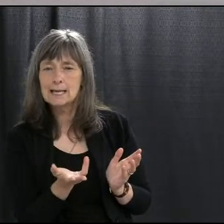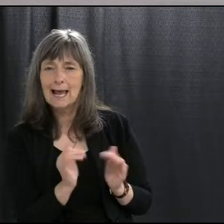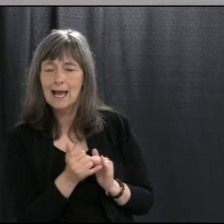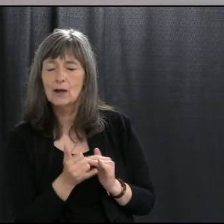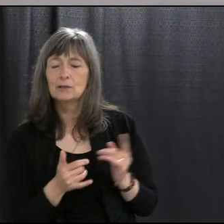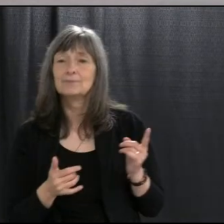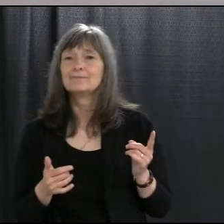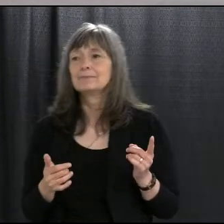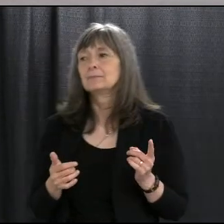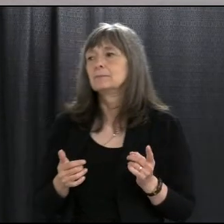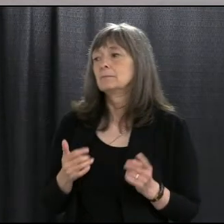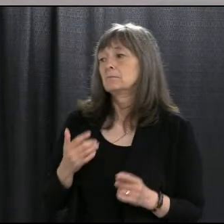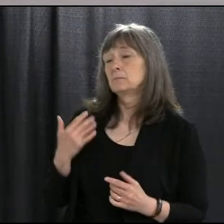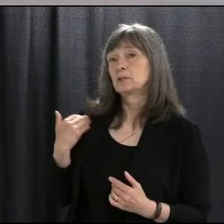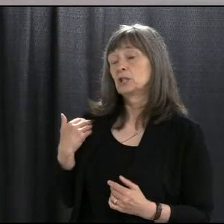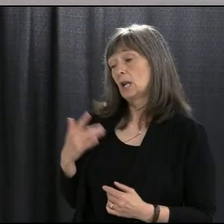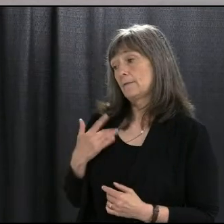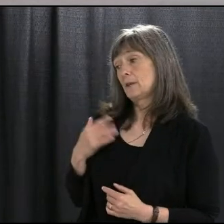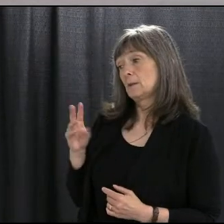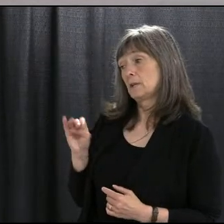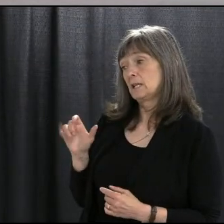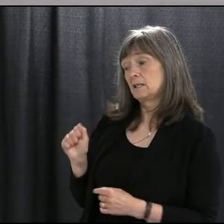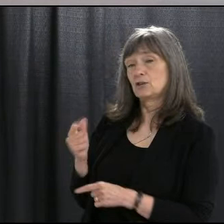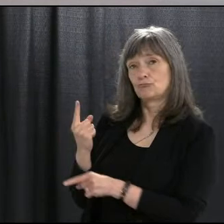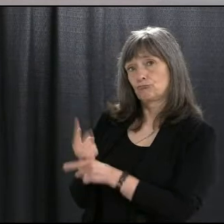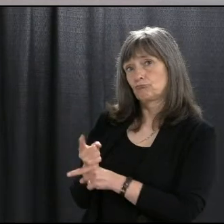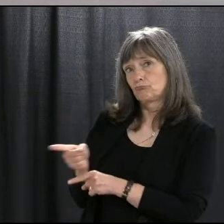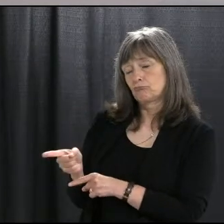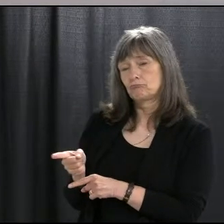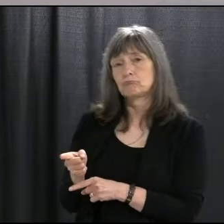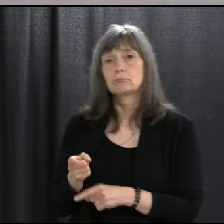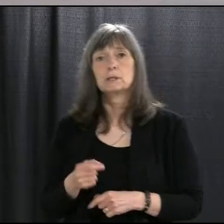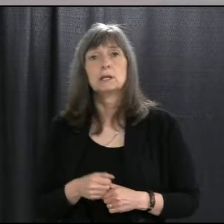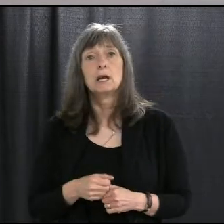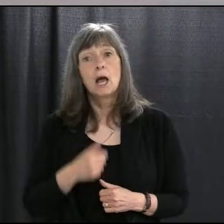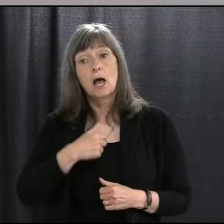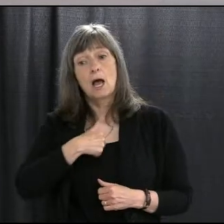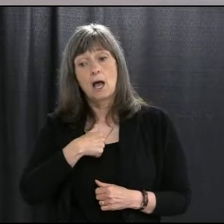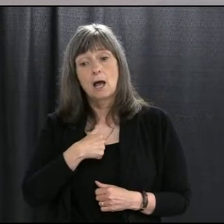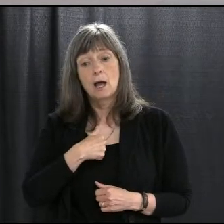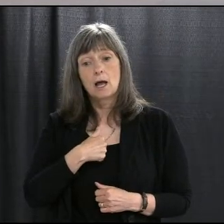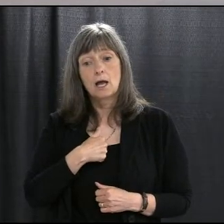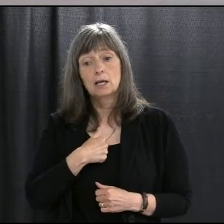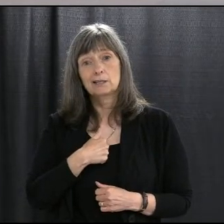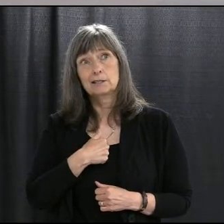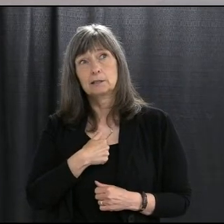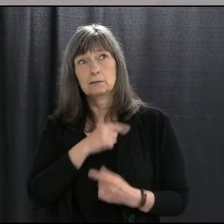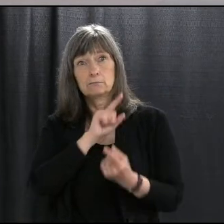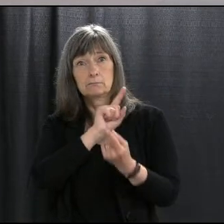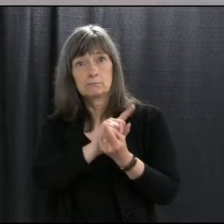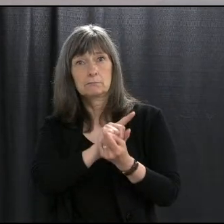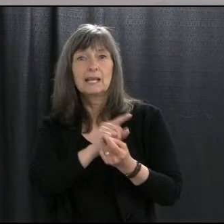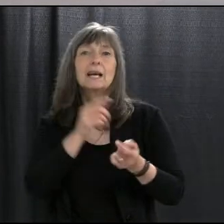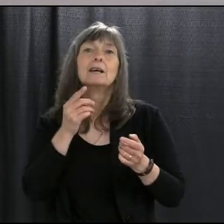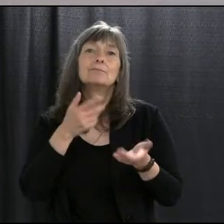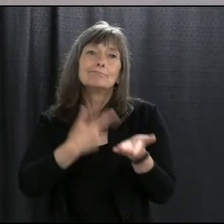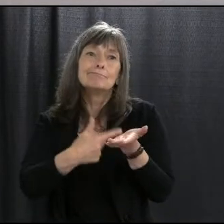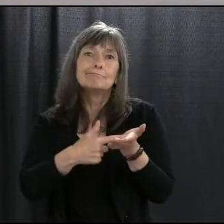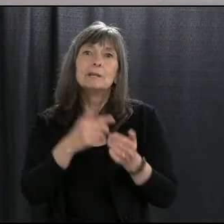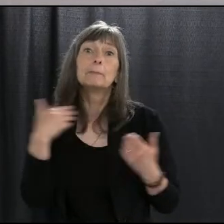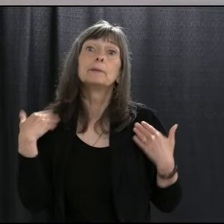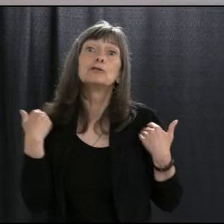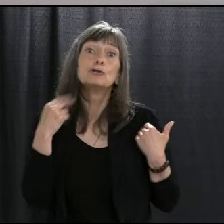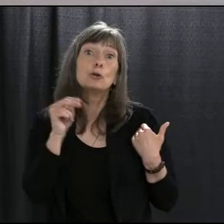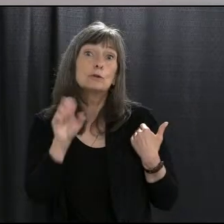because it's a good message. But when I spoke with the minister in Nova Scotia, who have employed